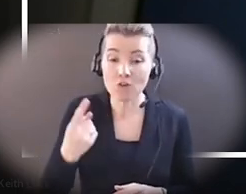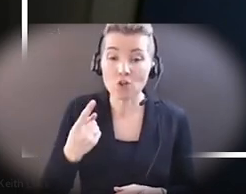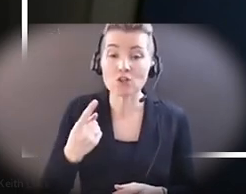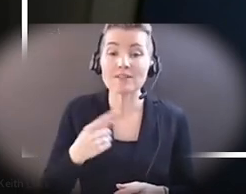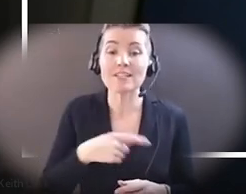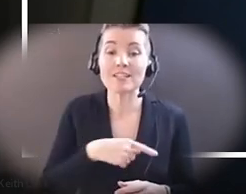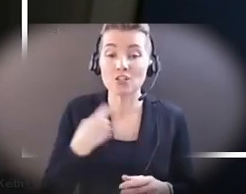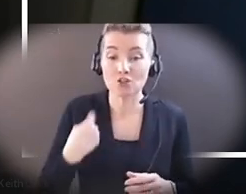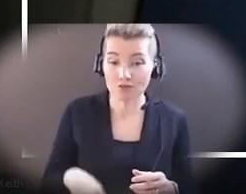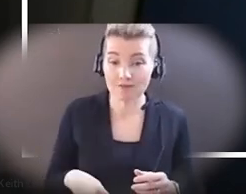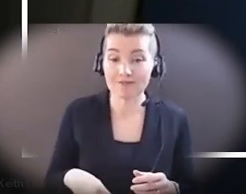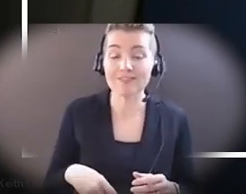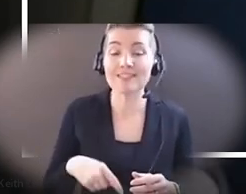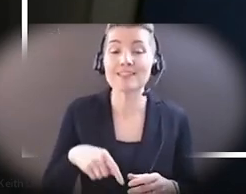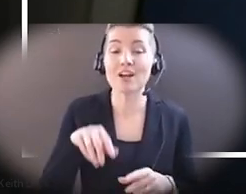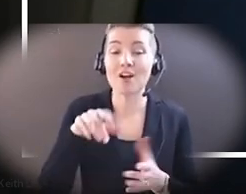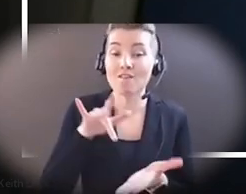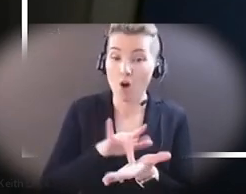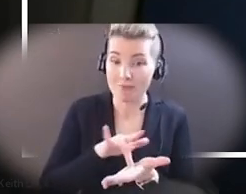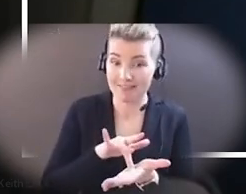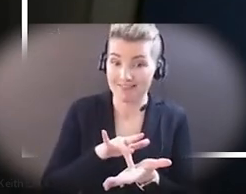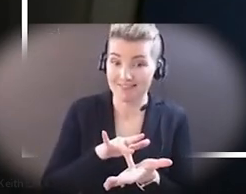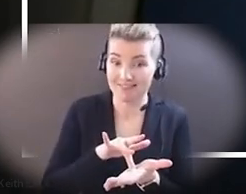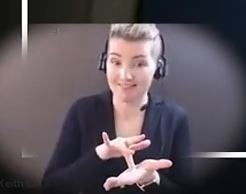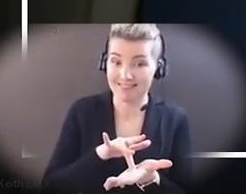Rocky Mountains.